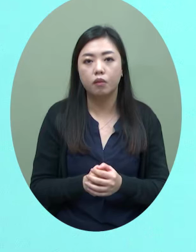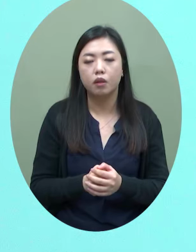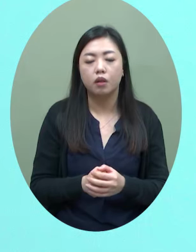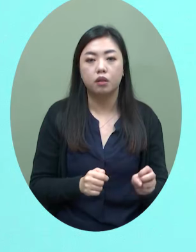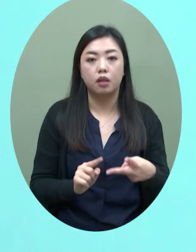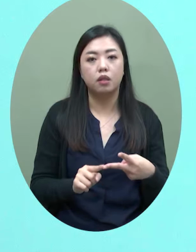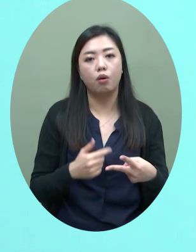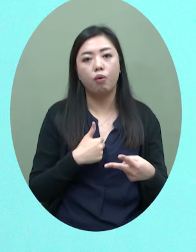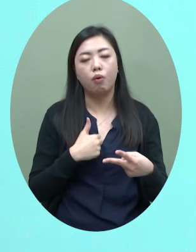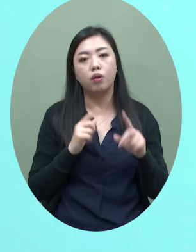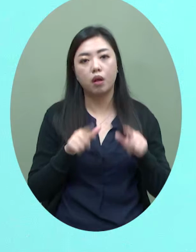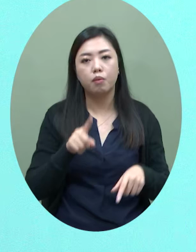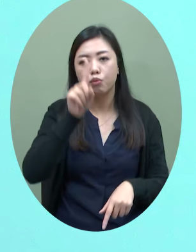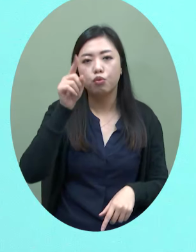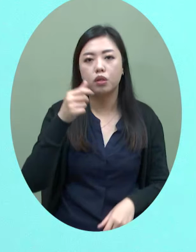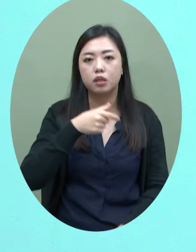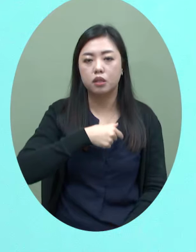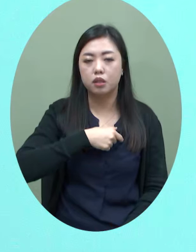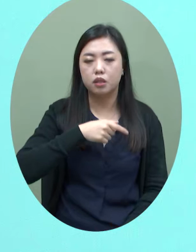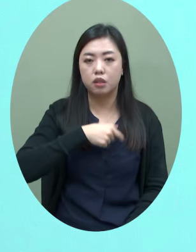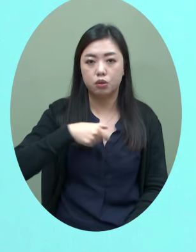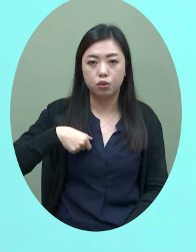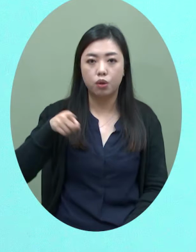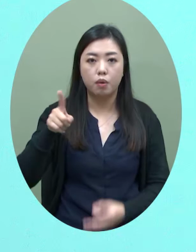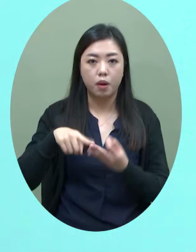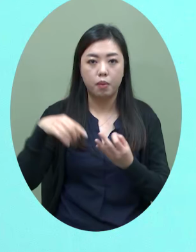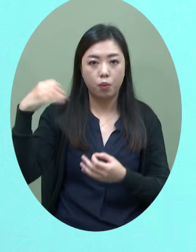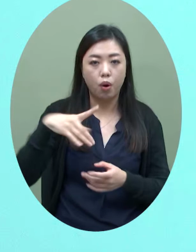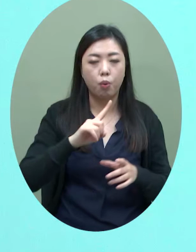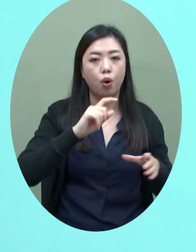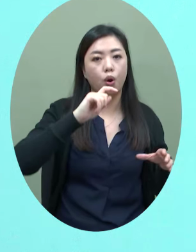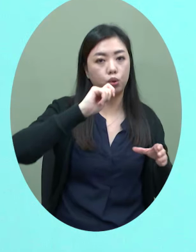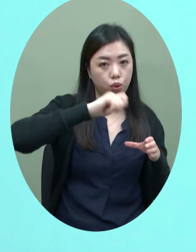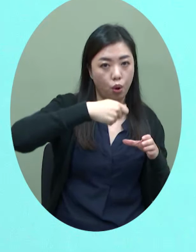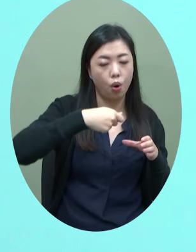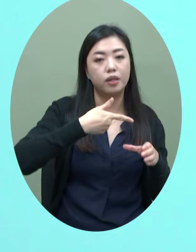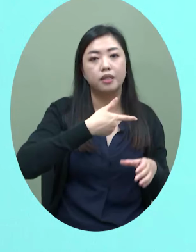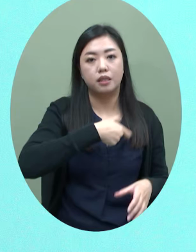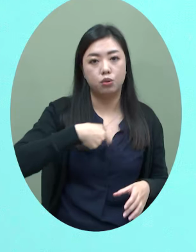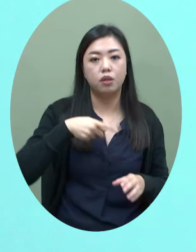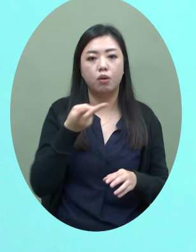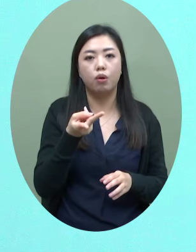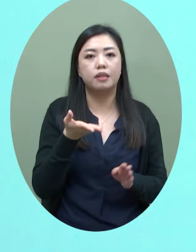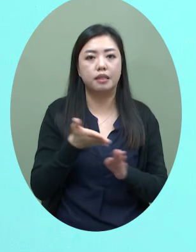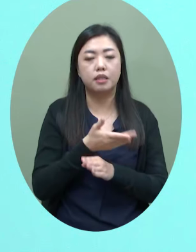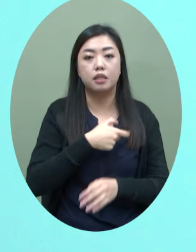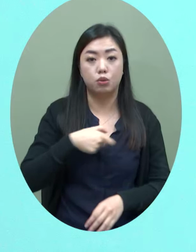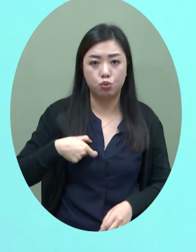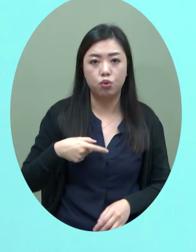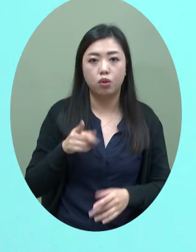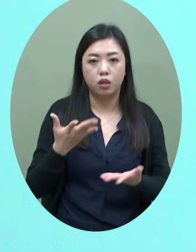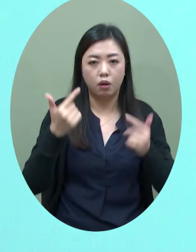Honorable Ronnie Tong, they expressed their own personal views on this very important matter. So